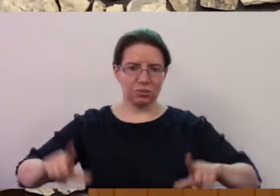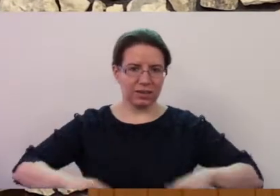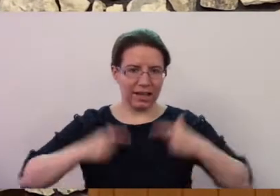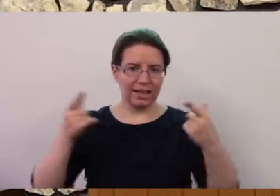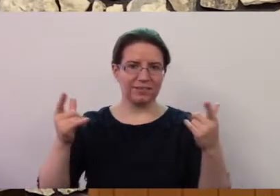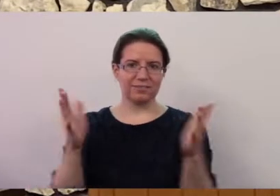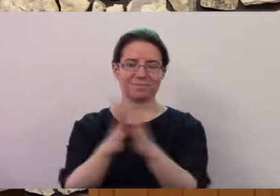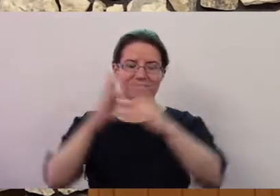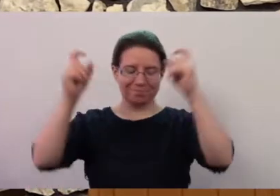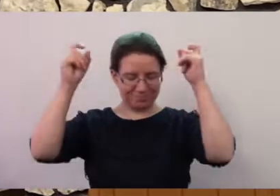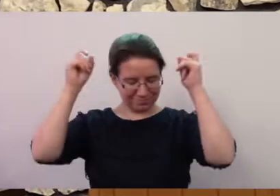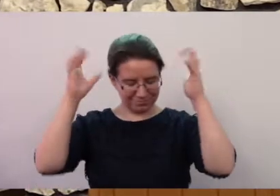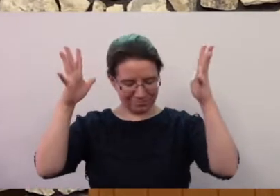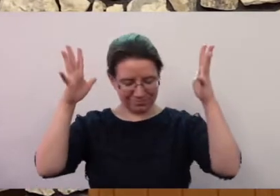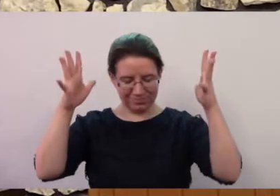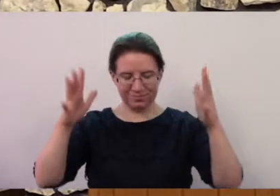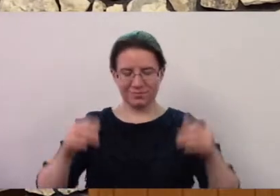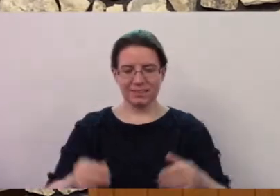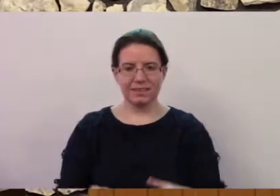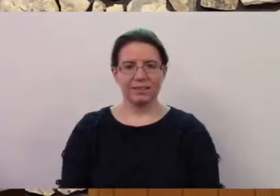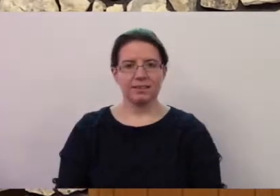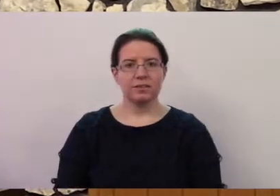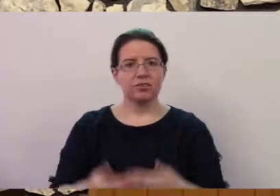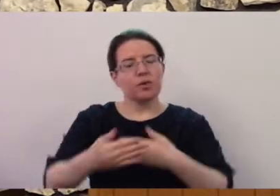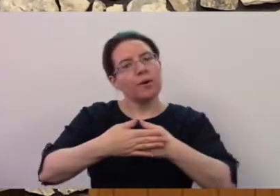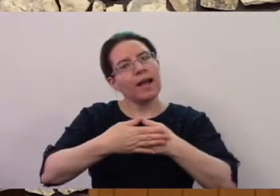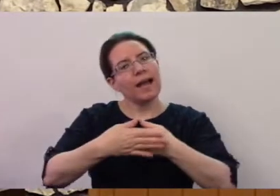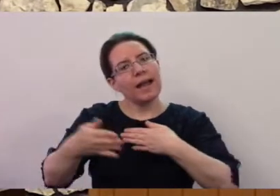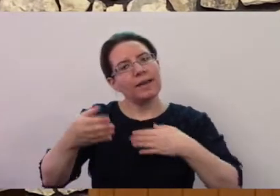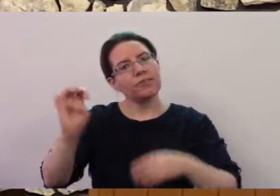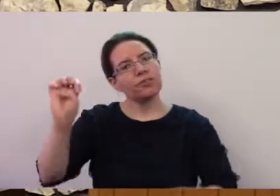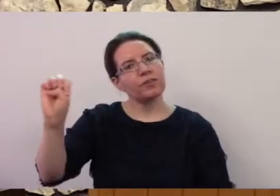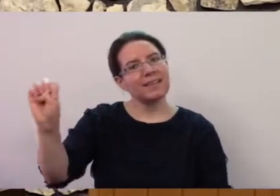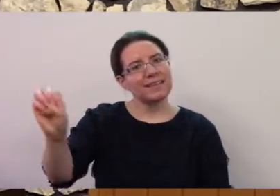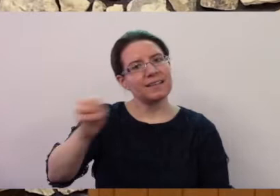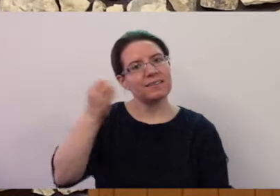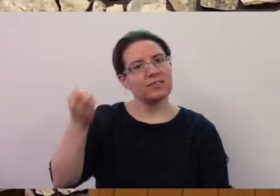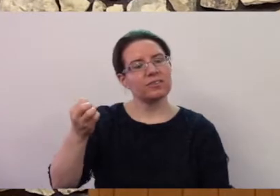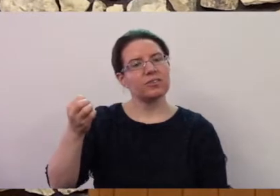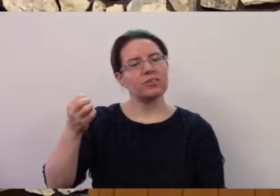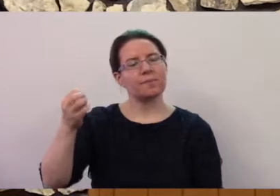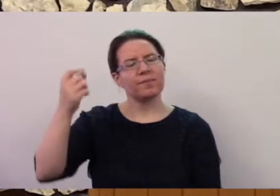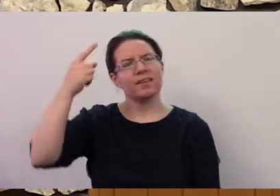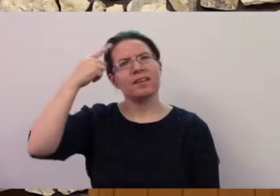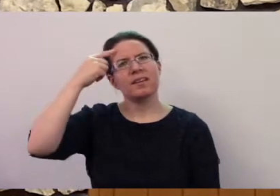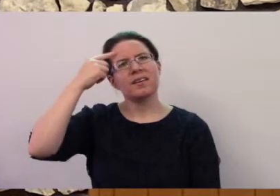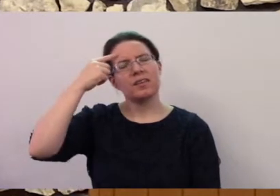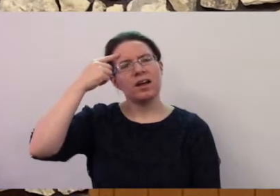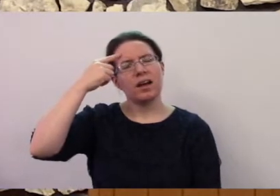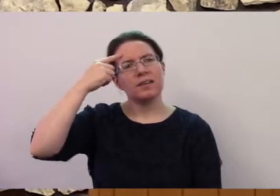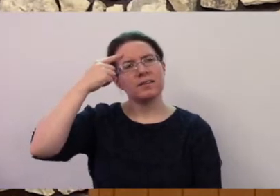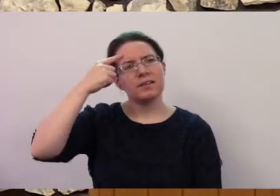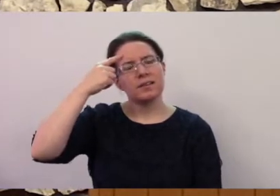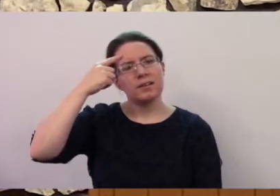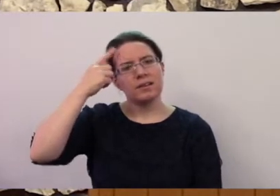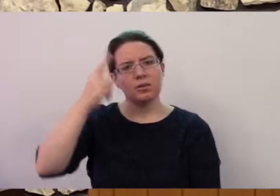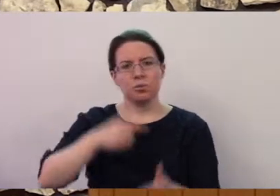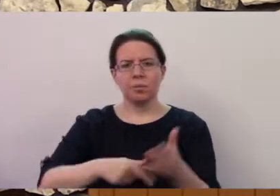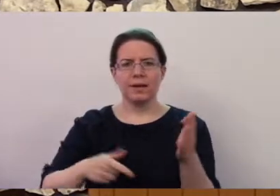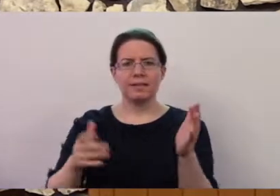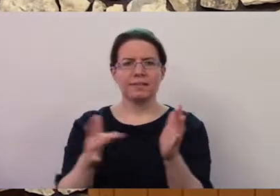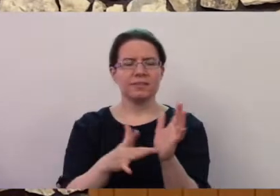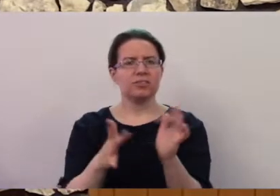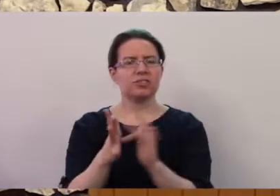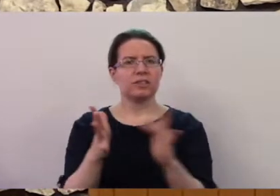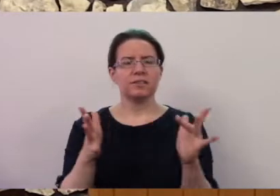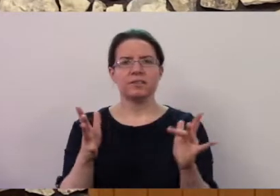Praise the name of Jesus. Hallelujah. After Easter this year, I thought what Jesus... What